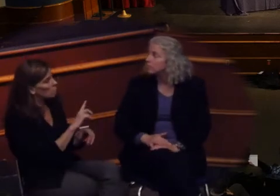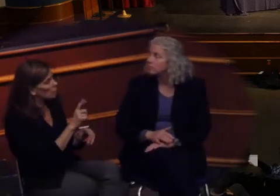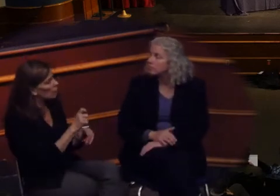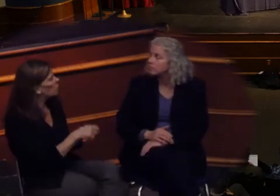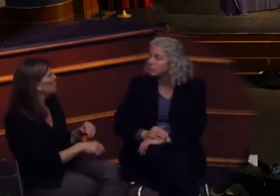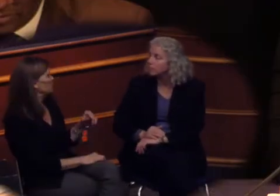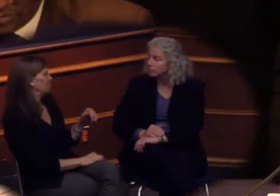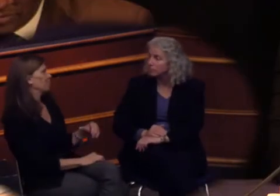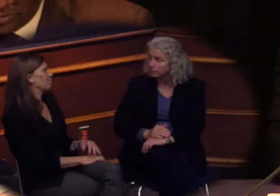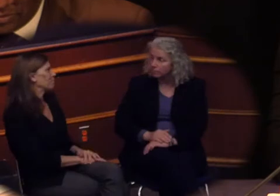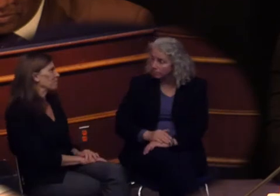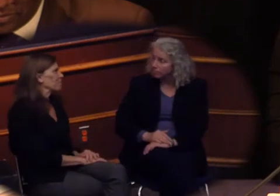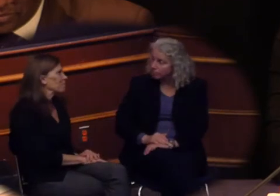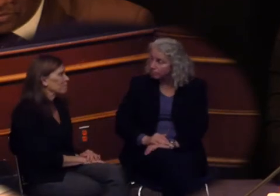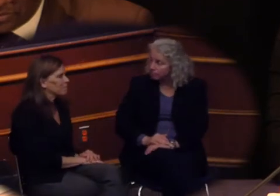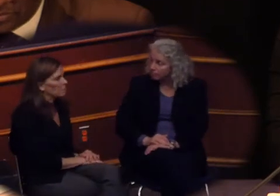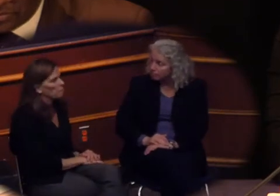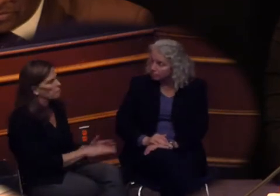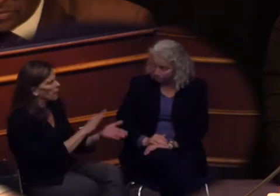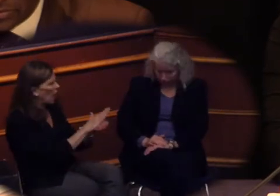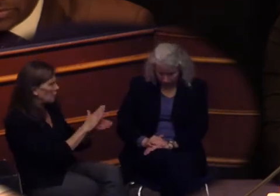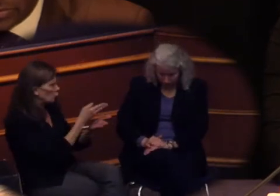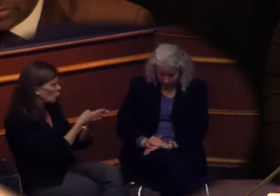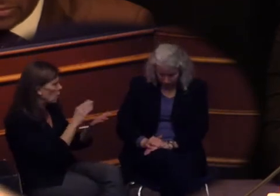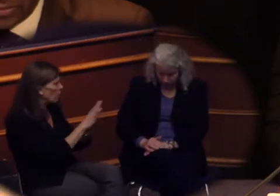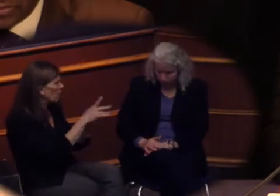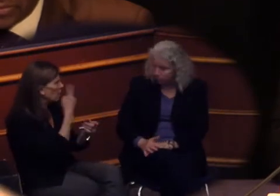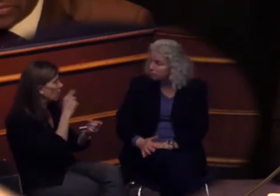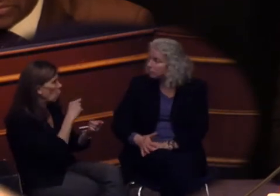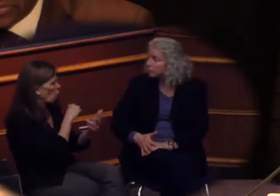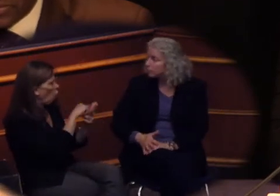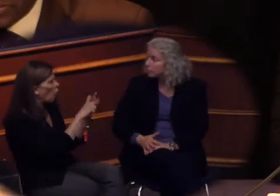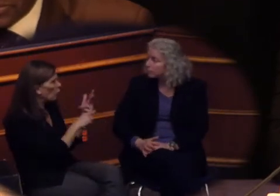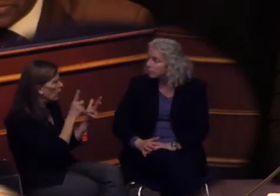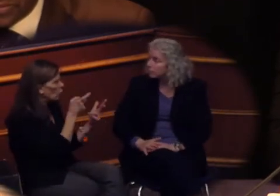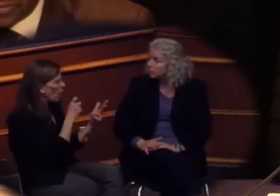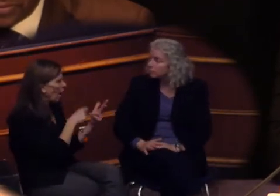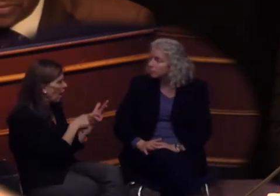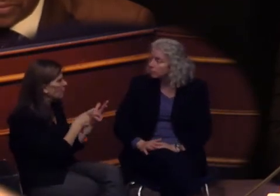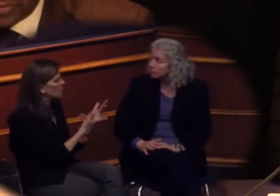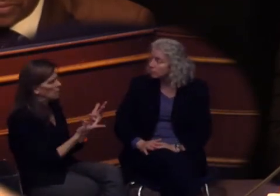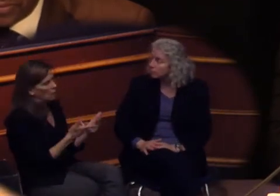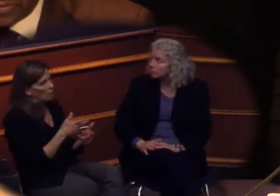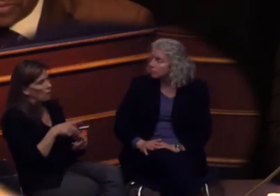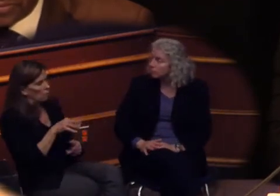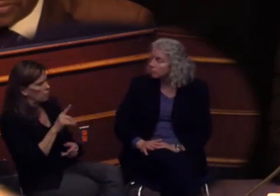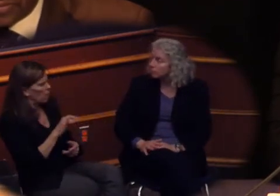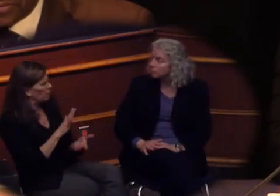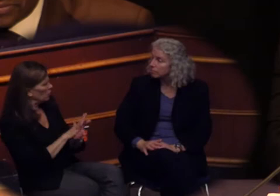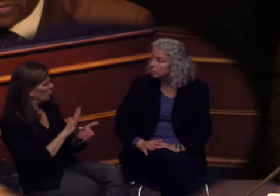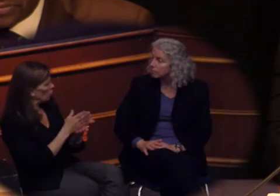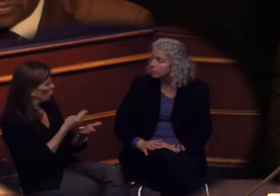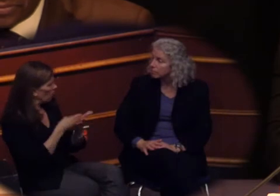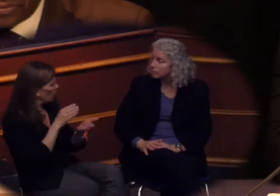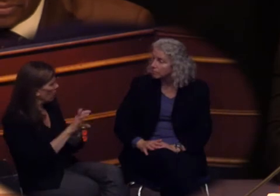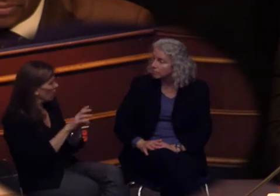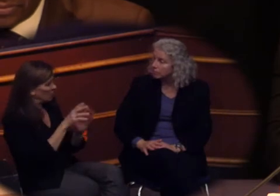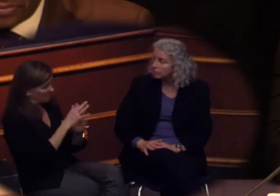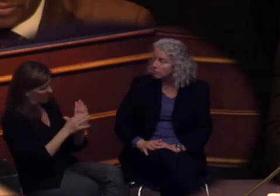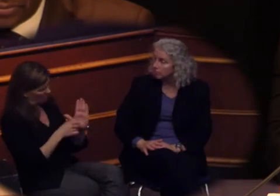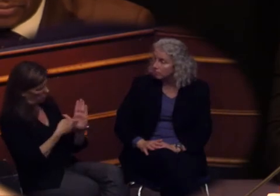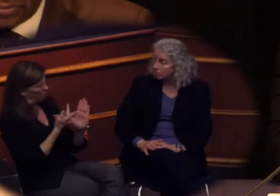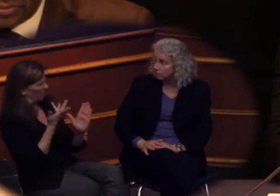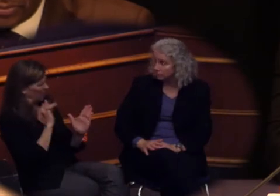So I have a question on school funding for all of the candidates. Is the public school funding formula broken,